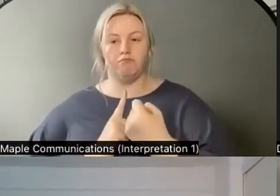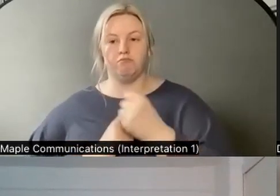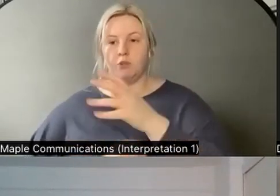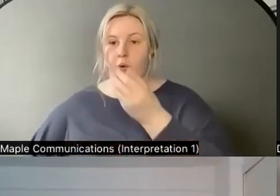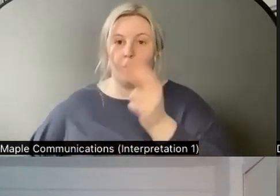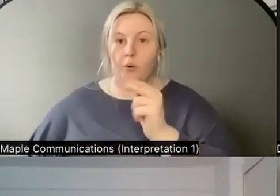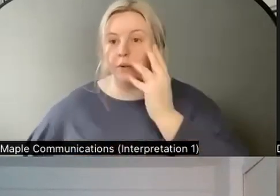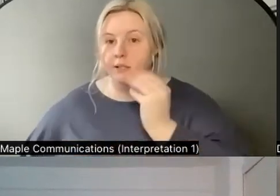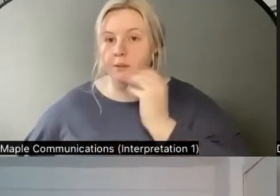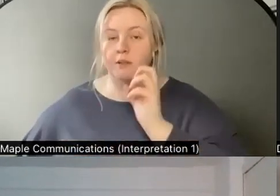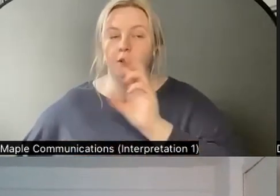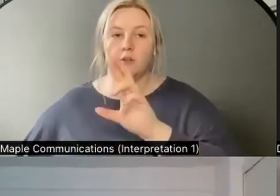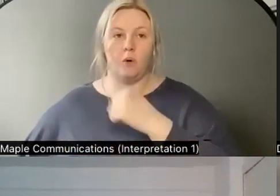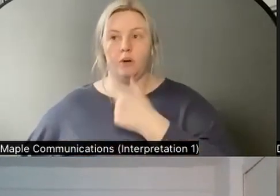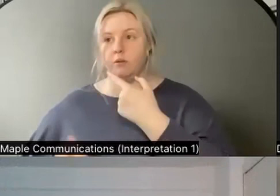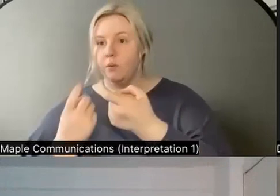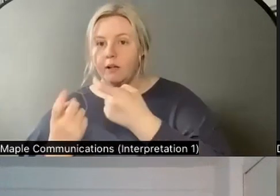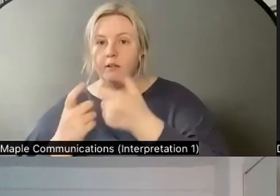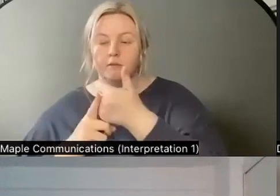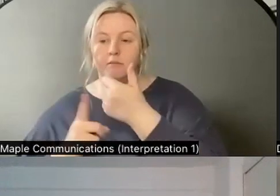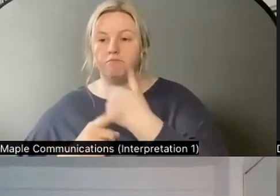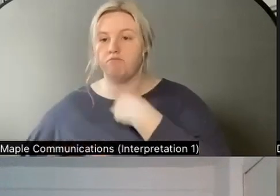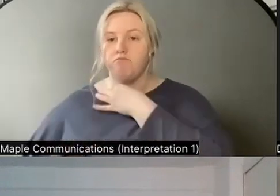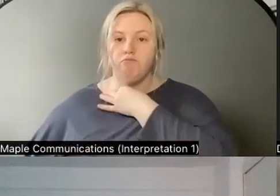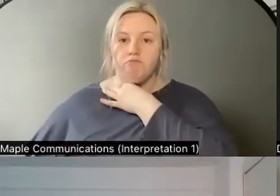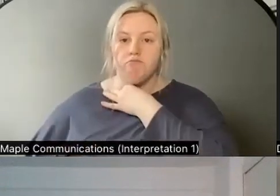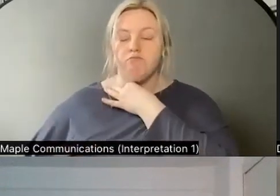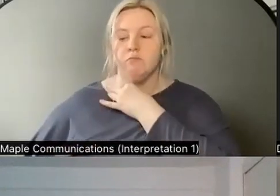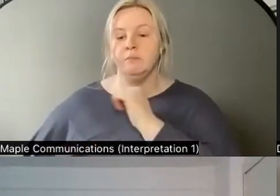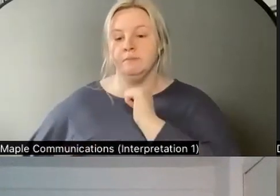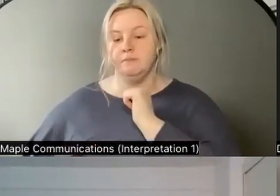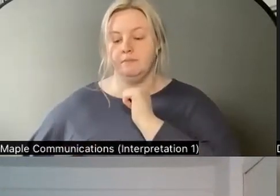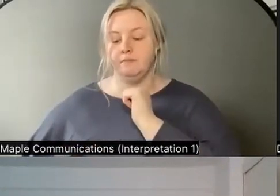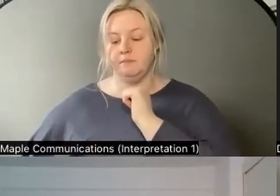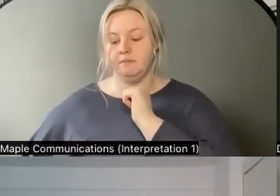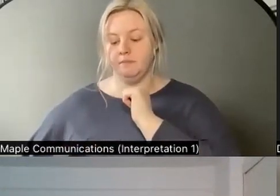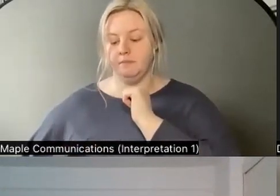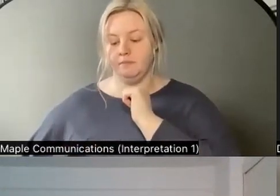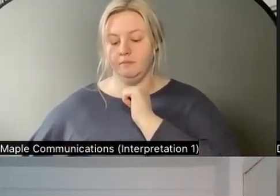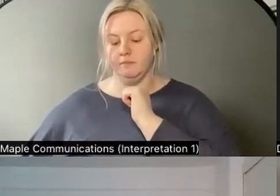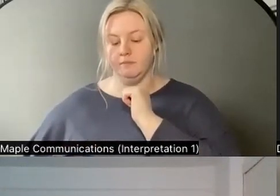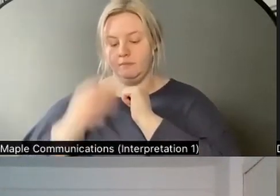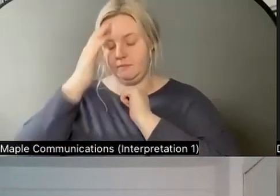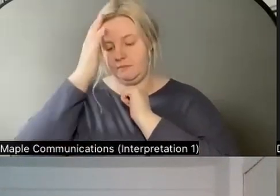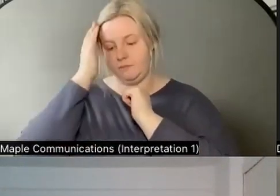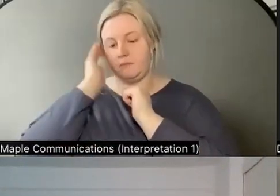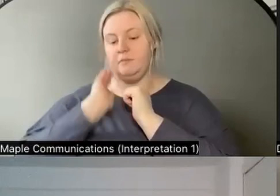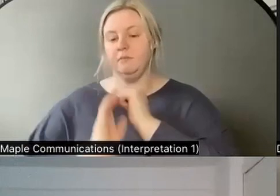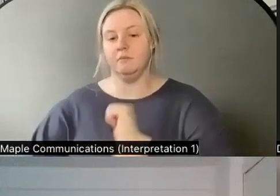or questions that you wanted to kind of have an opportunity to address yourself.